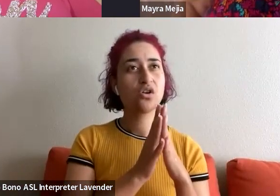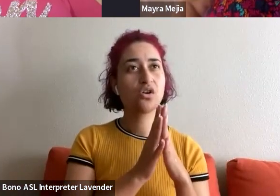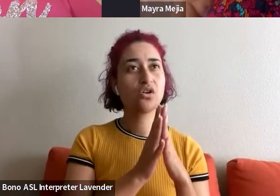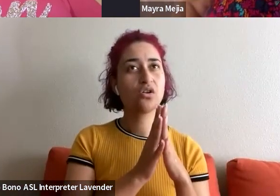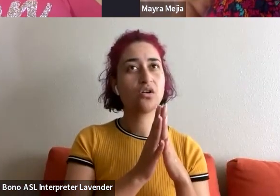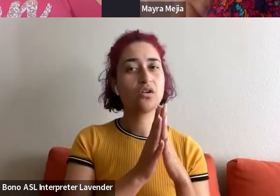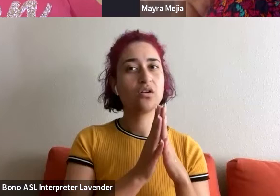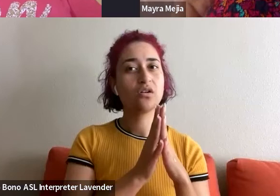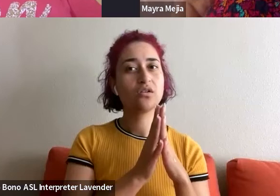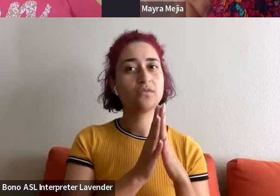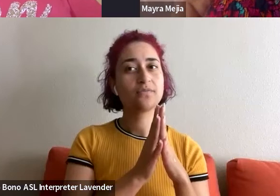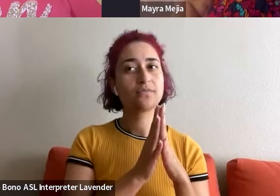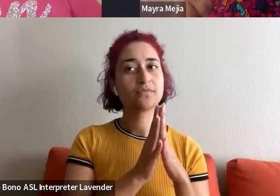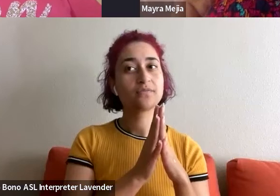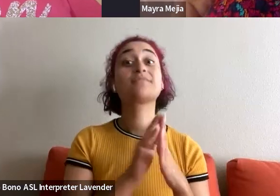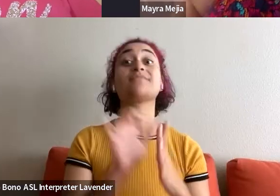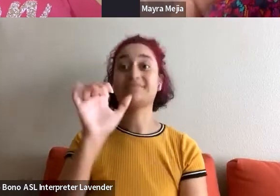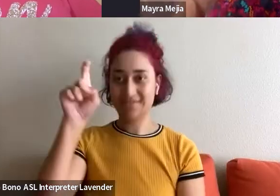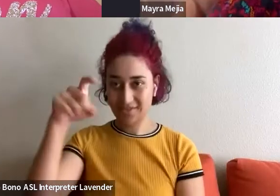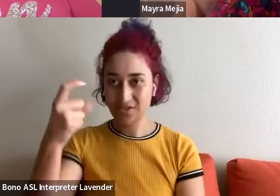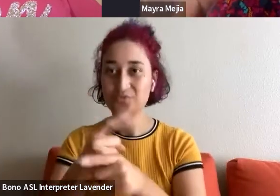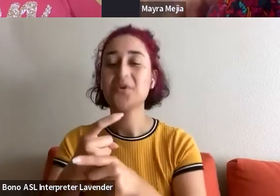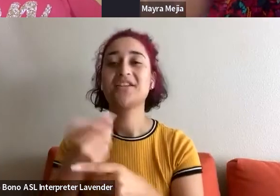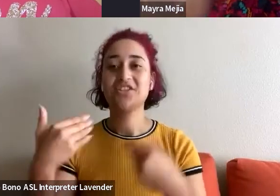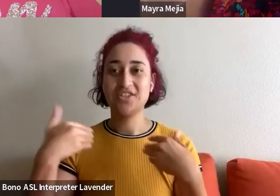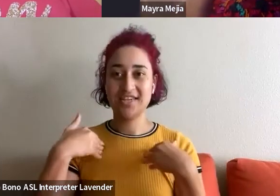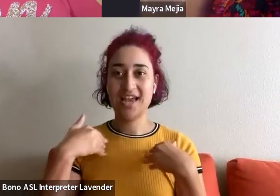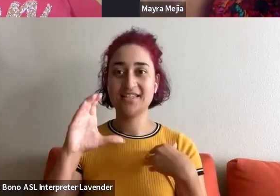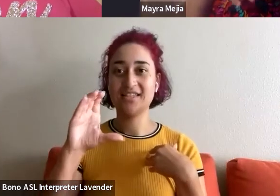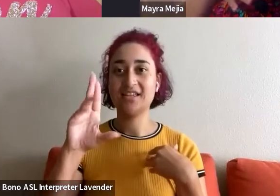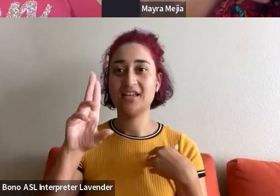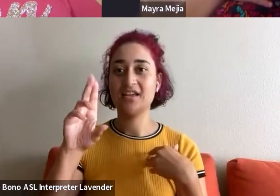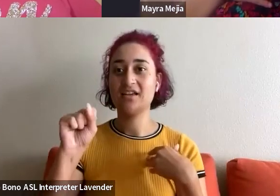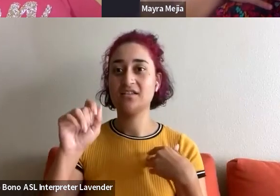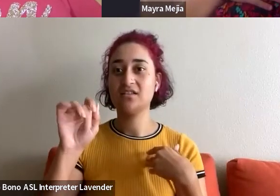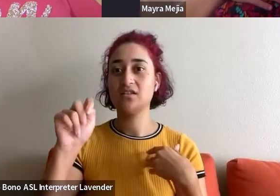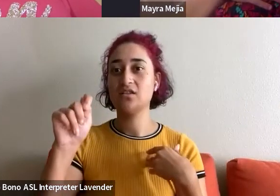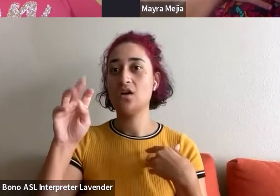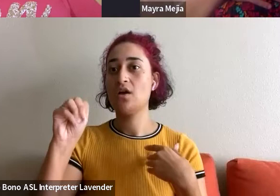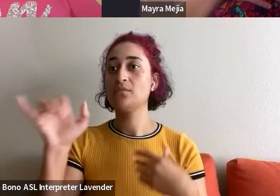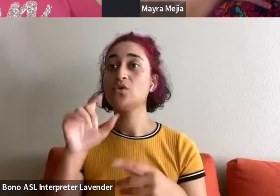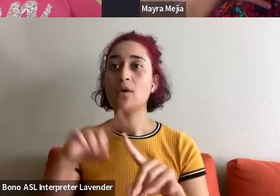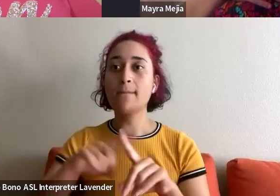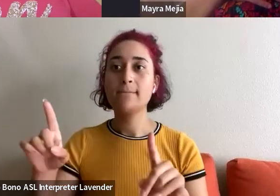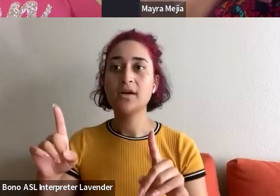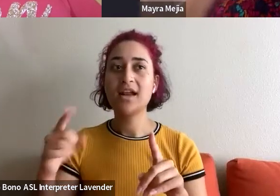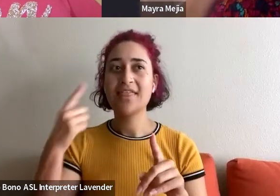Well, she does custom. And custom, yeah. But the size range that she has is like double